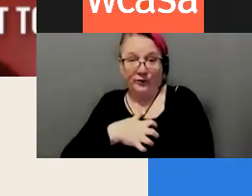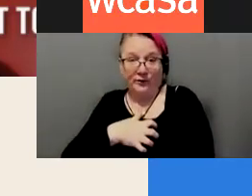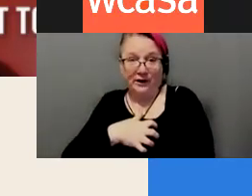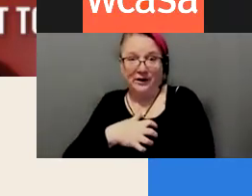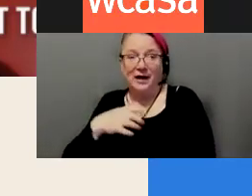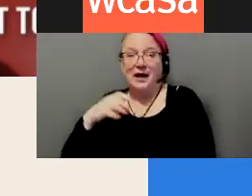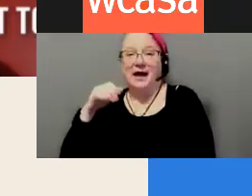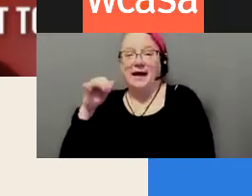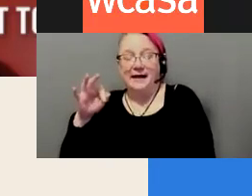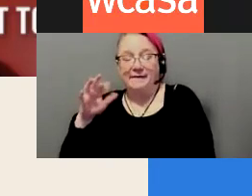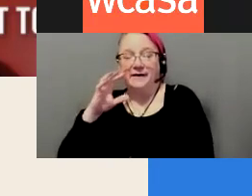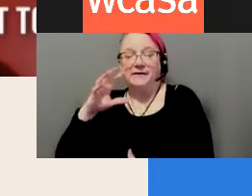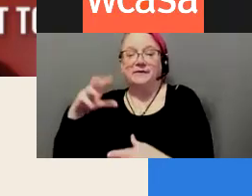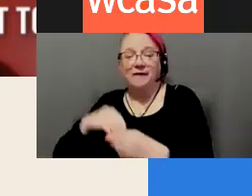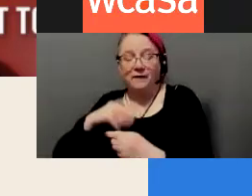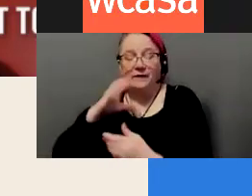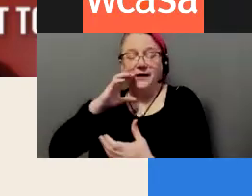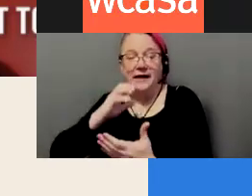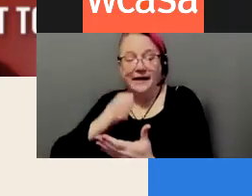up being contacted by law enforcement, and we'll talk more about that later too.